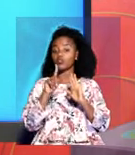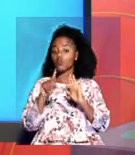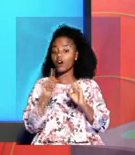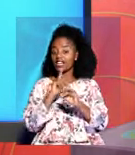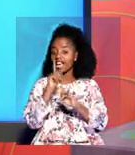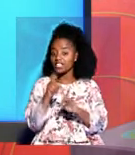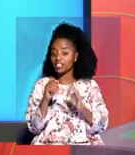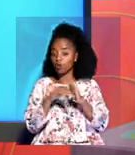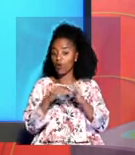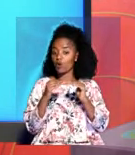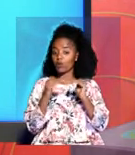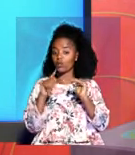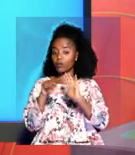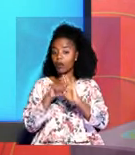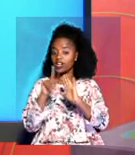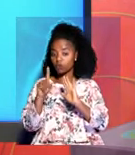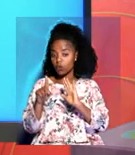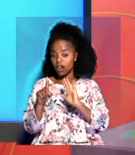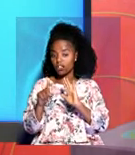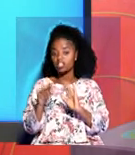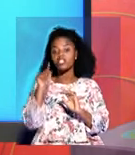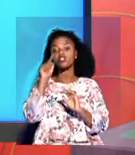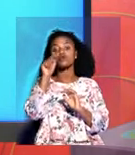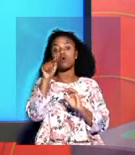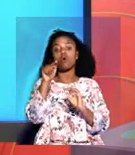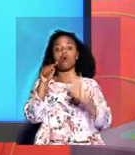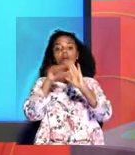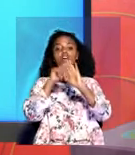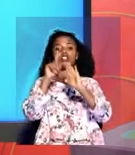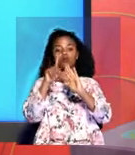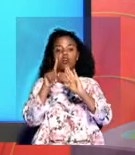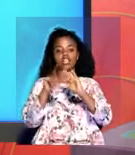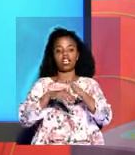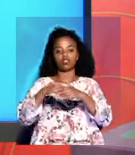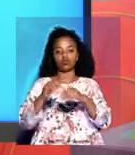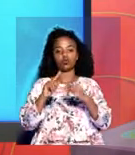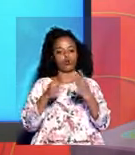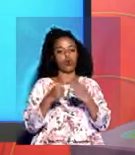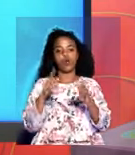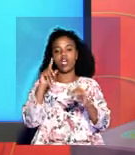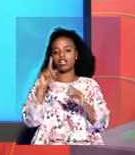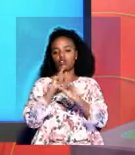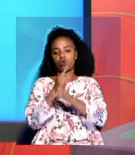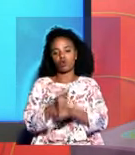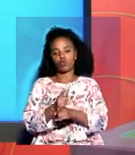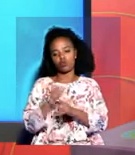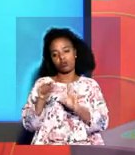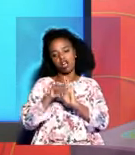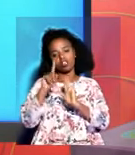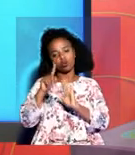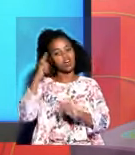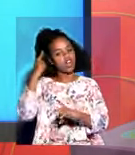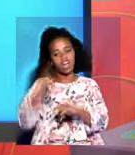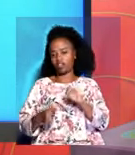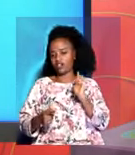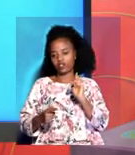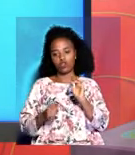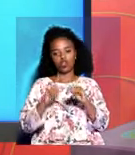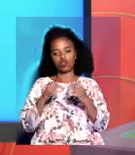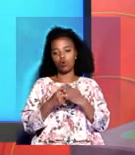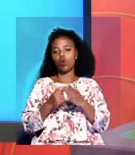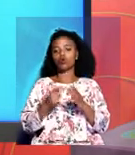here. Since minus 1 is excluded from the solution, we cannot take minus 1. The solution set for this